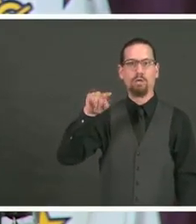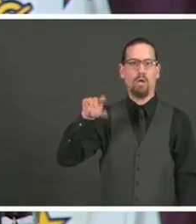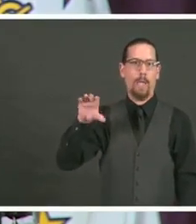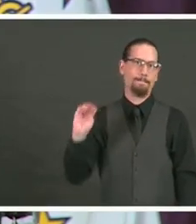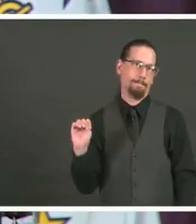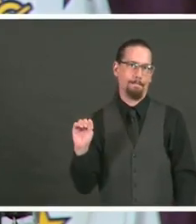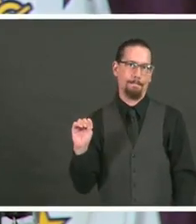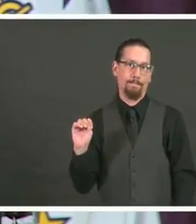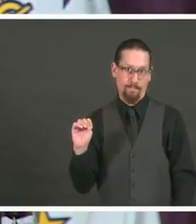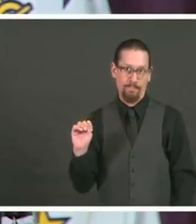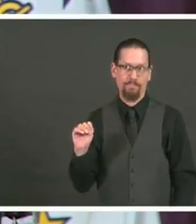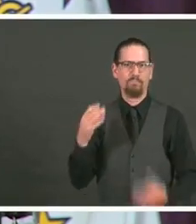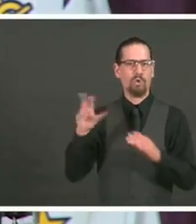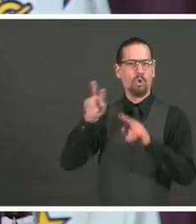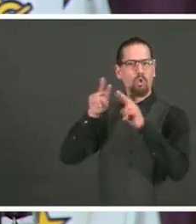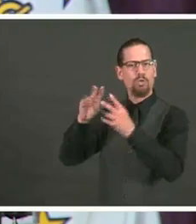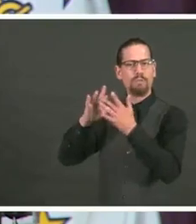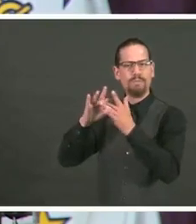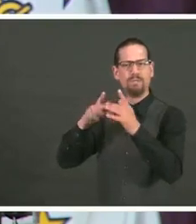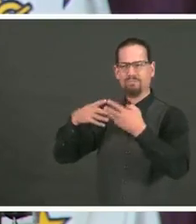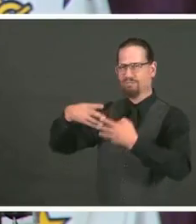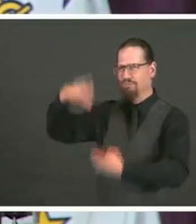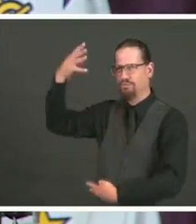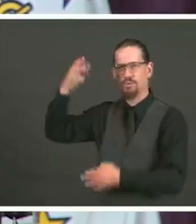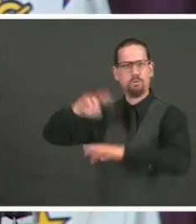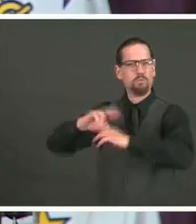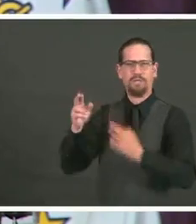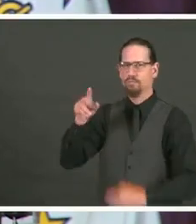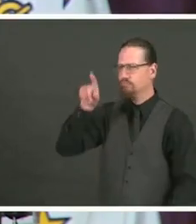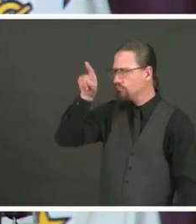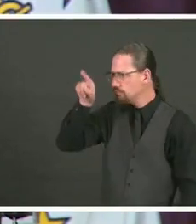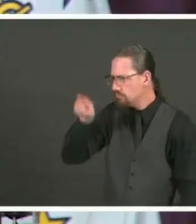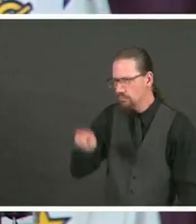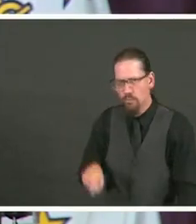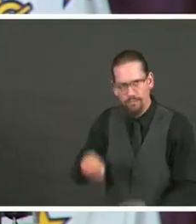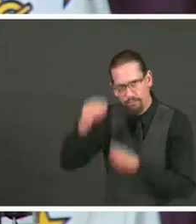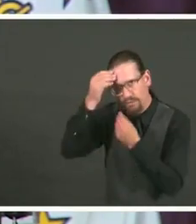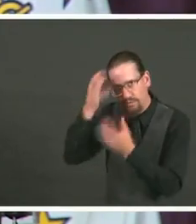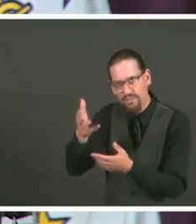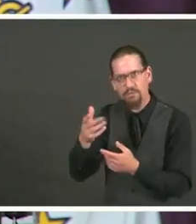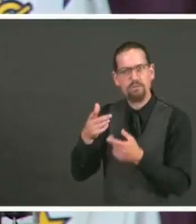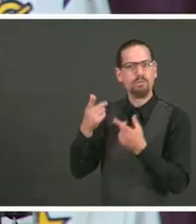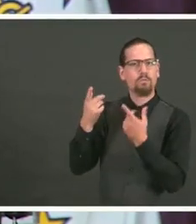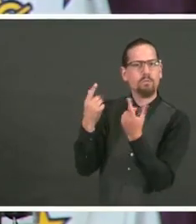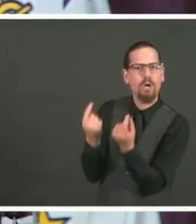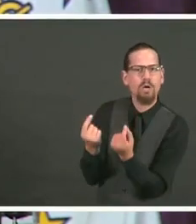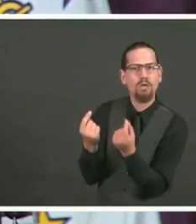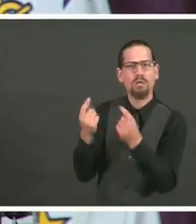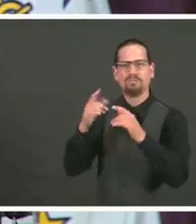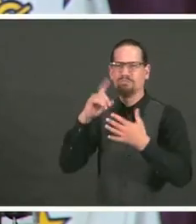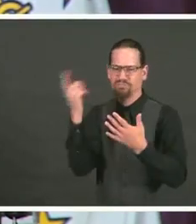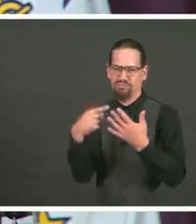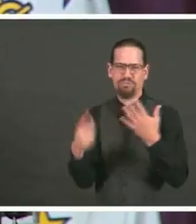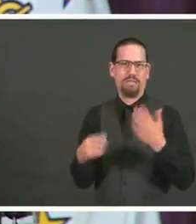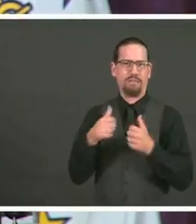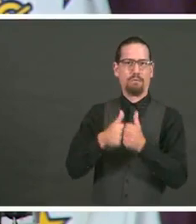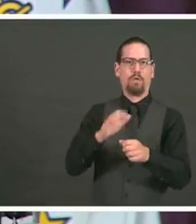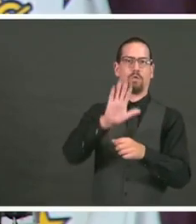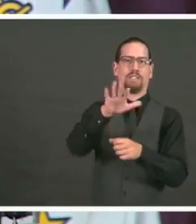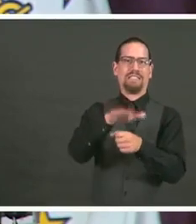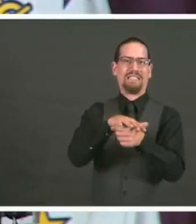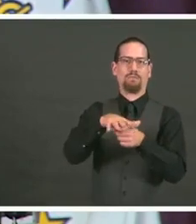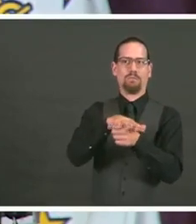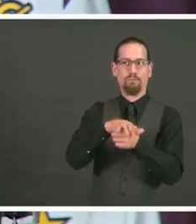and it'll explain in detail how they're thinking of doing the partial reopening. We're going to make our final announcements the week of